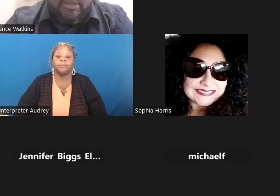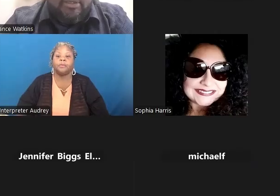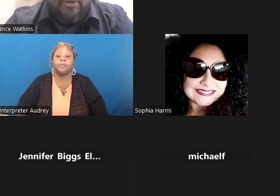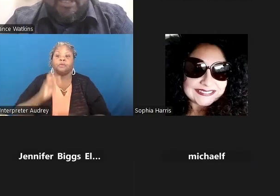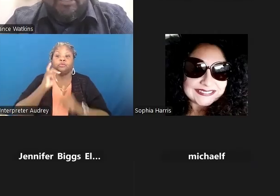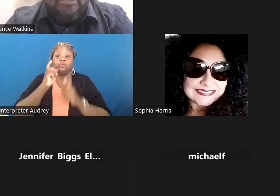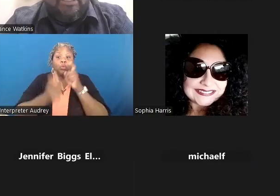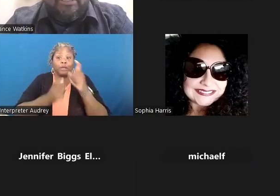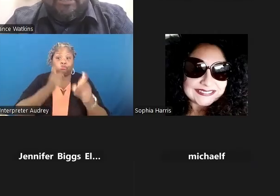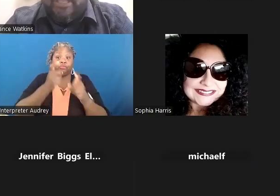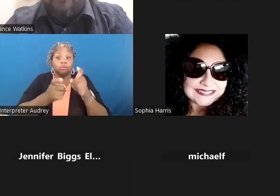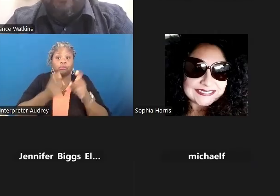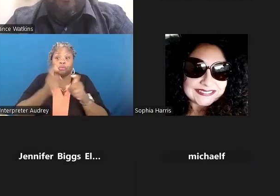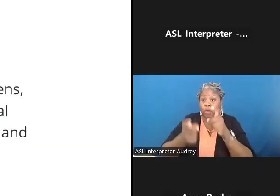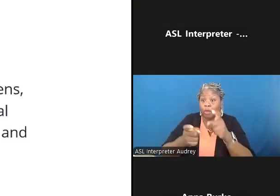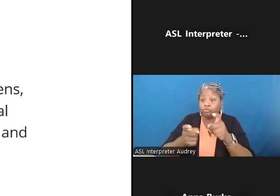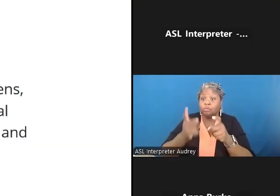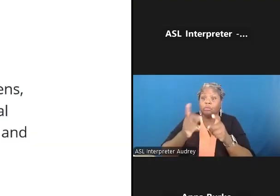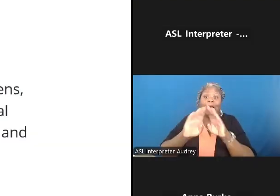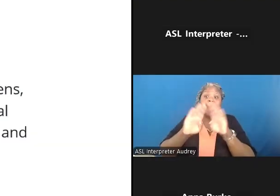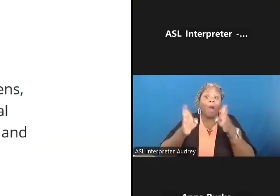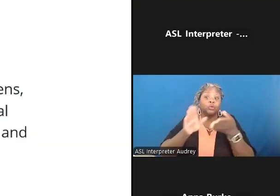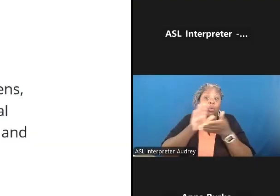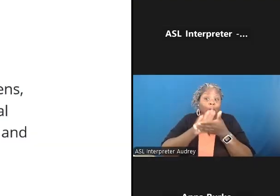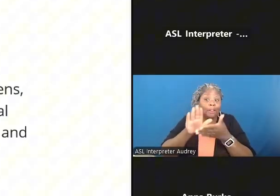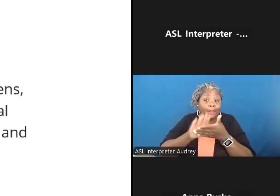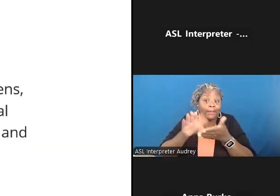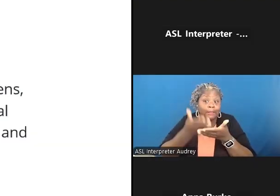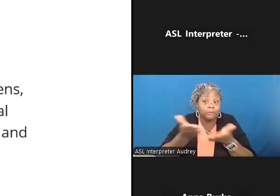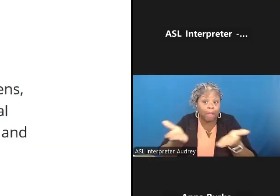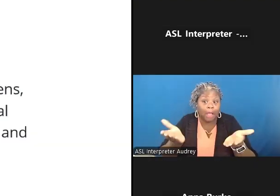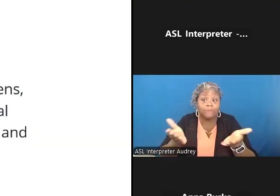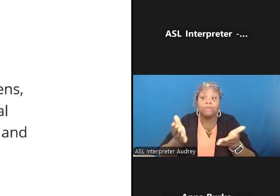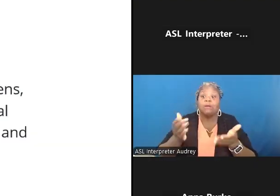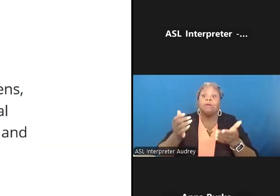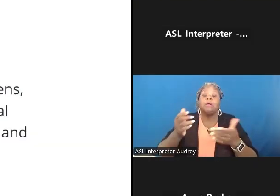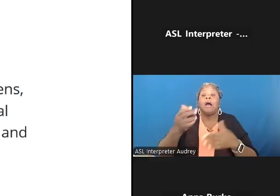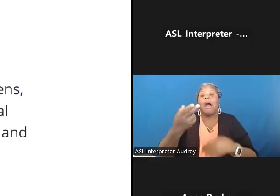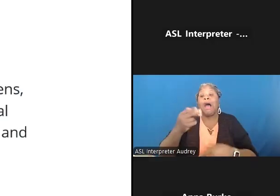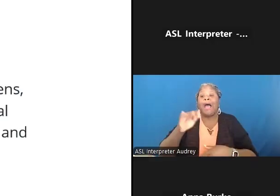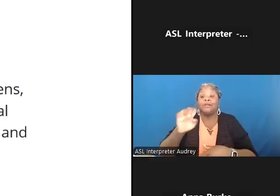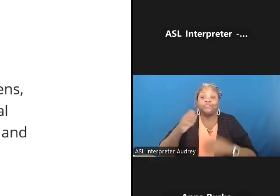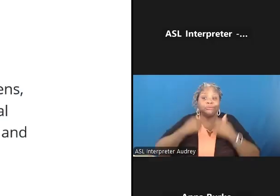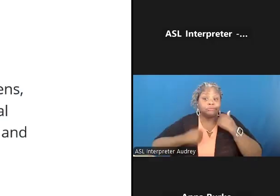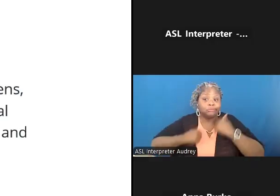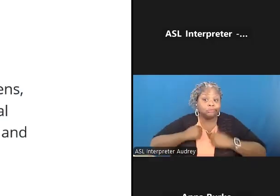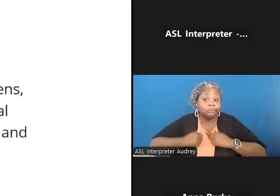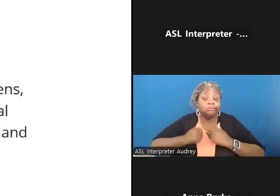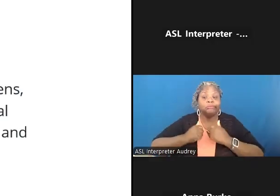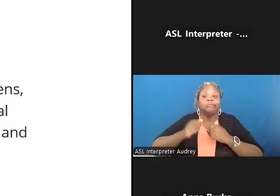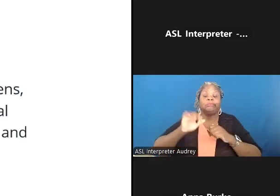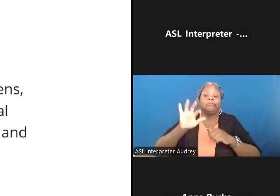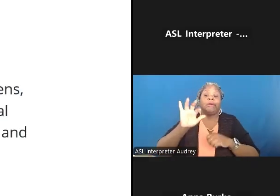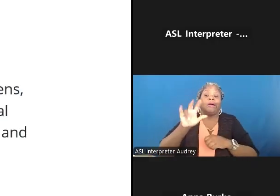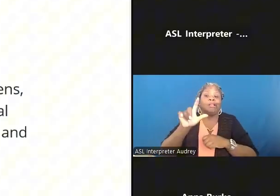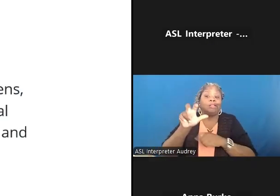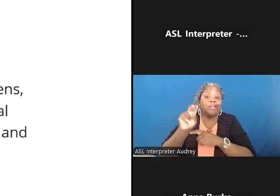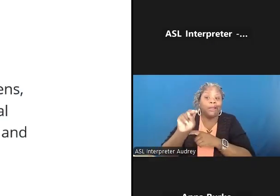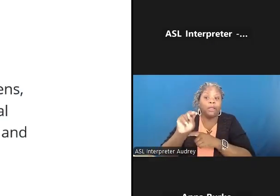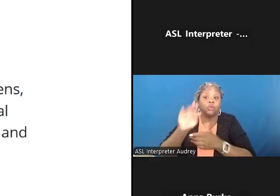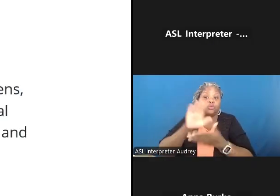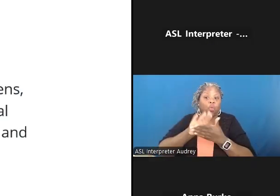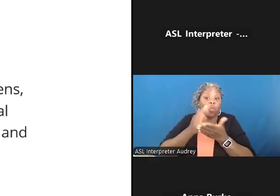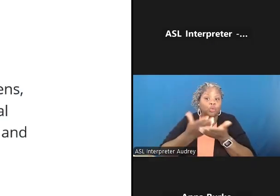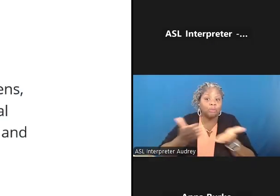Donations. Donations such as household cleaning supplies, hygiene items, linen, school supplies for children. These are